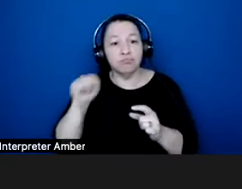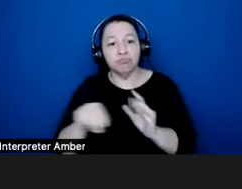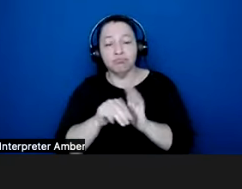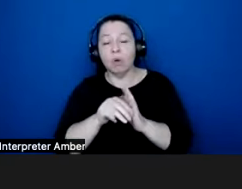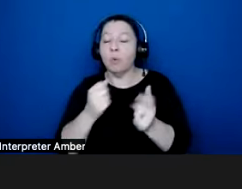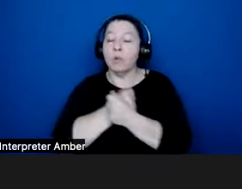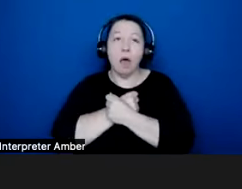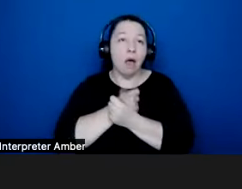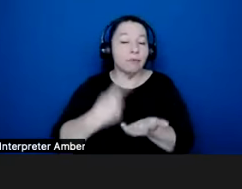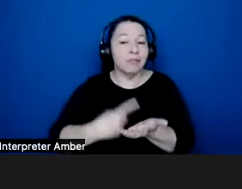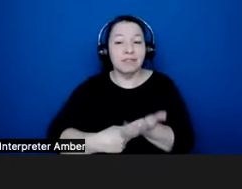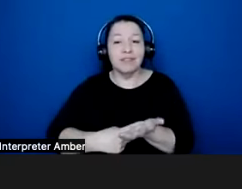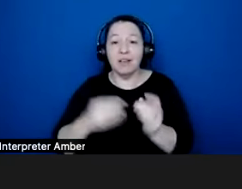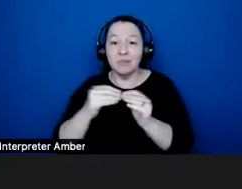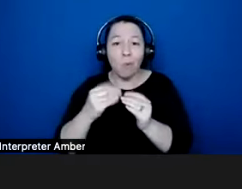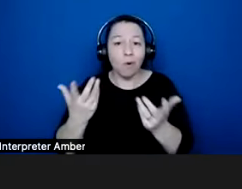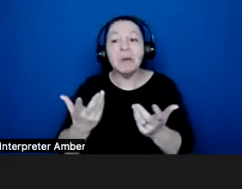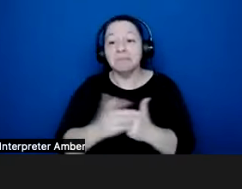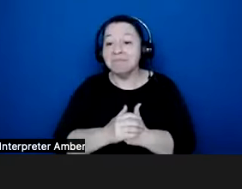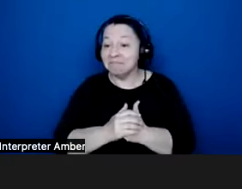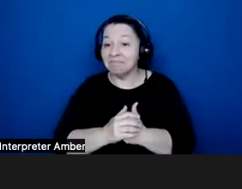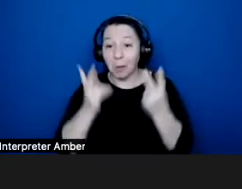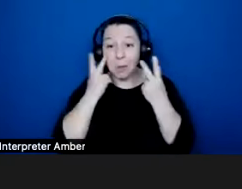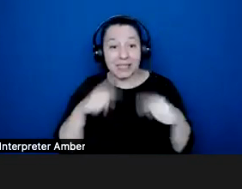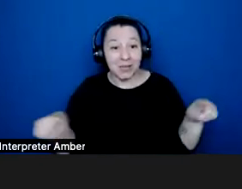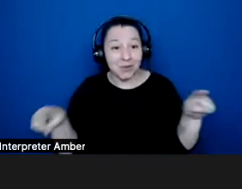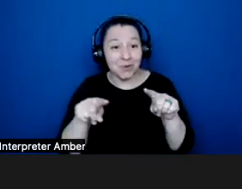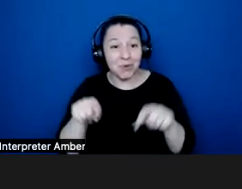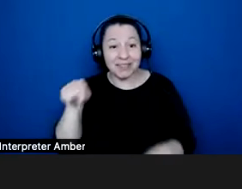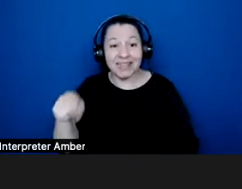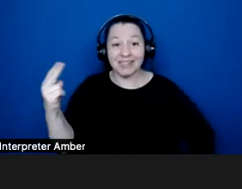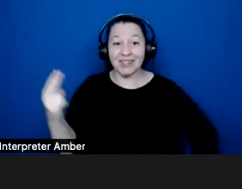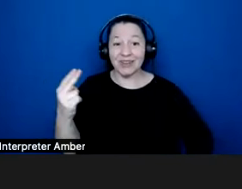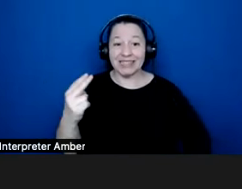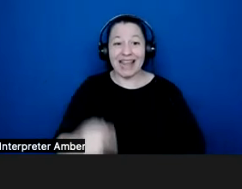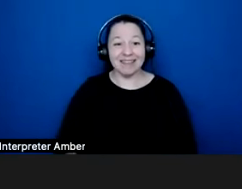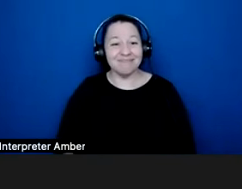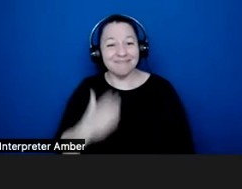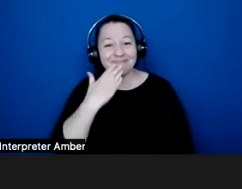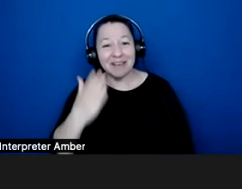continue discussion. But with that, we will see you guys on Thursday. Thank you.